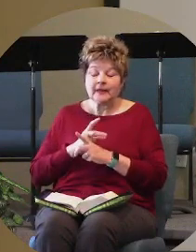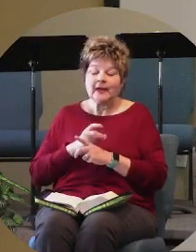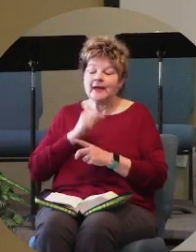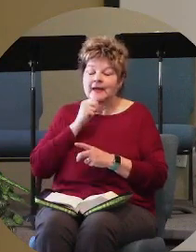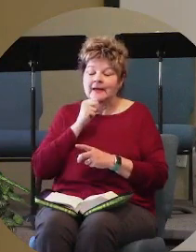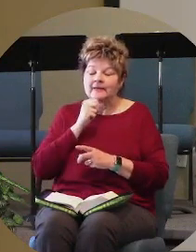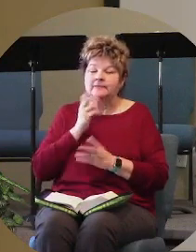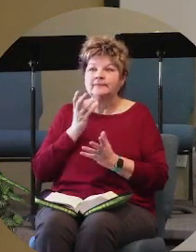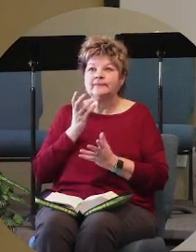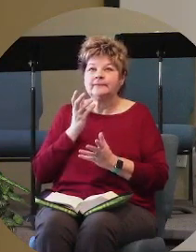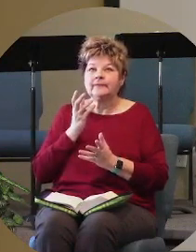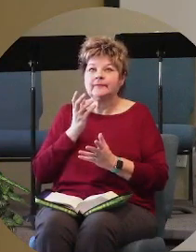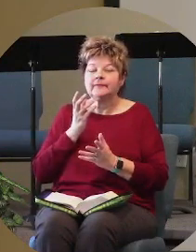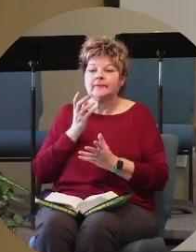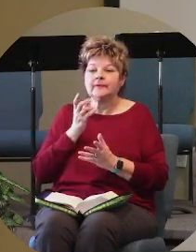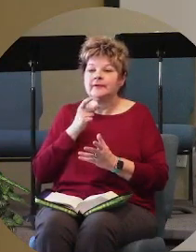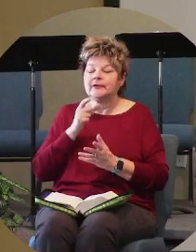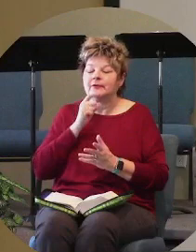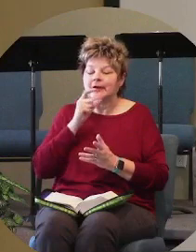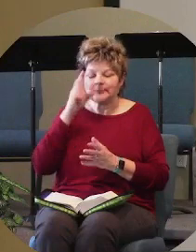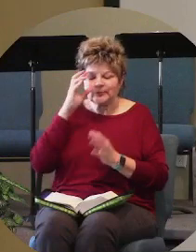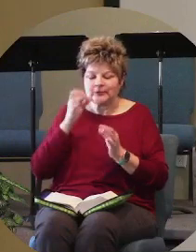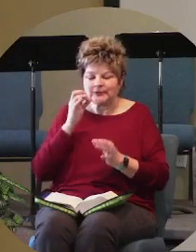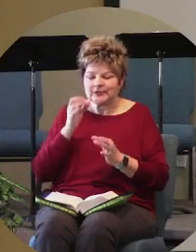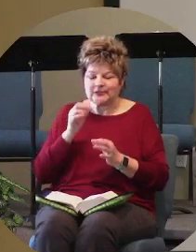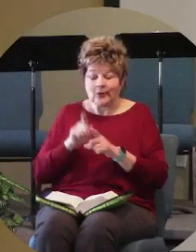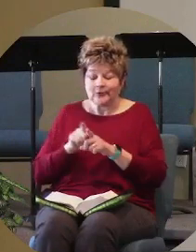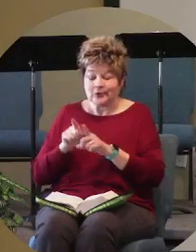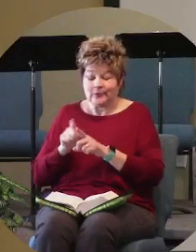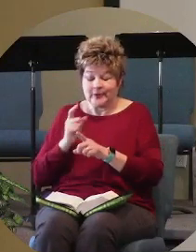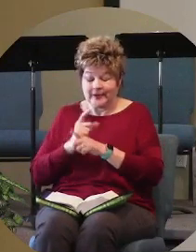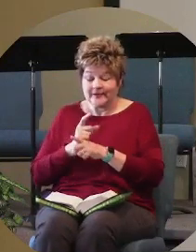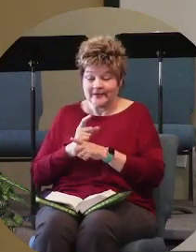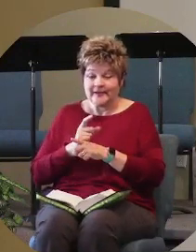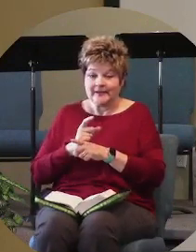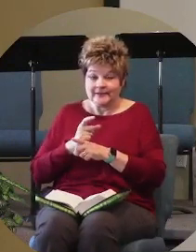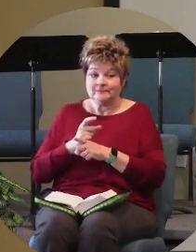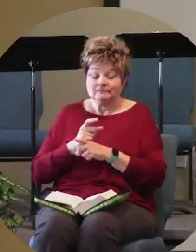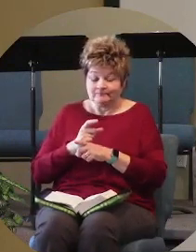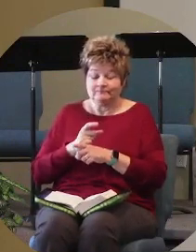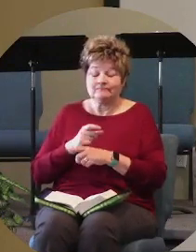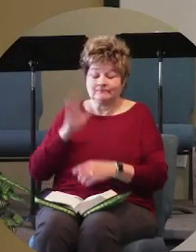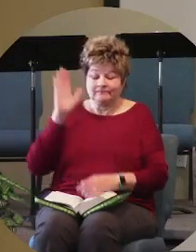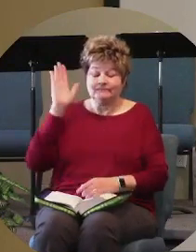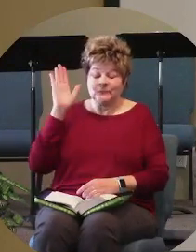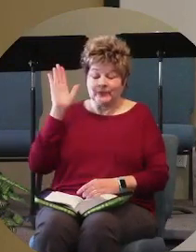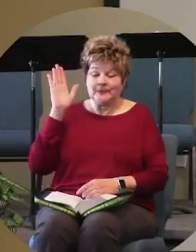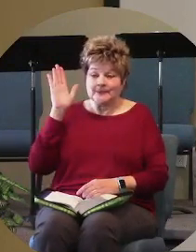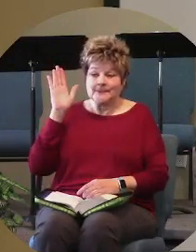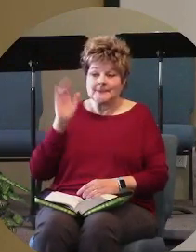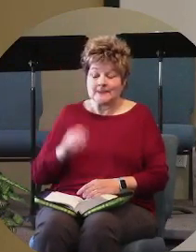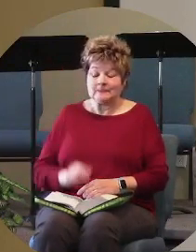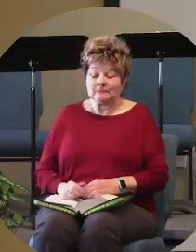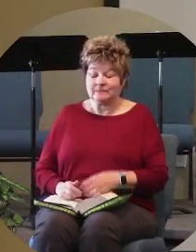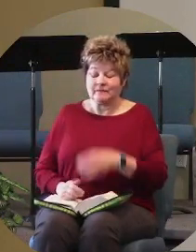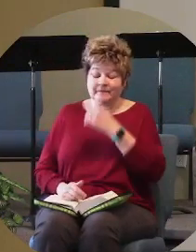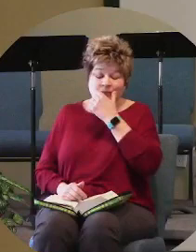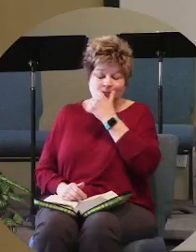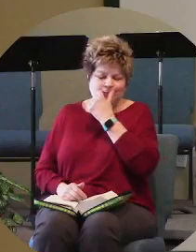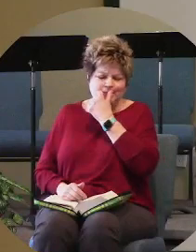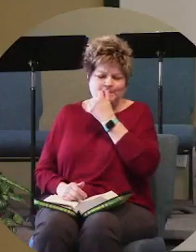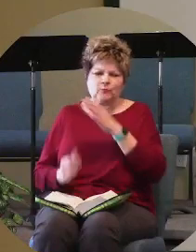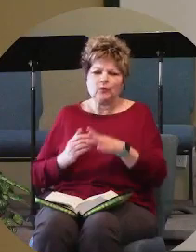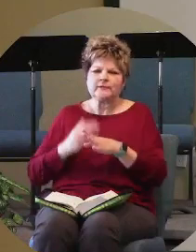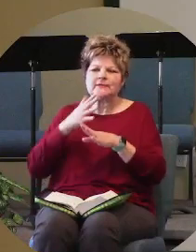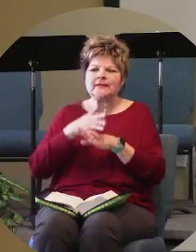to, and guess what? You're not supposed to judge either, right? Agree? Just go ahead and raise your hand if you agree. Okay. But what does the next